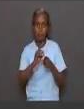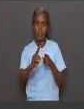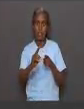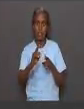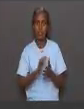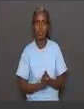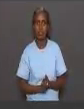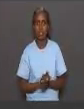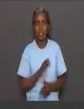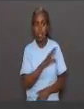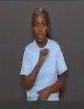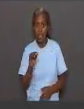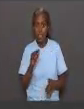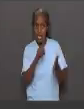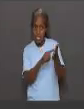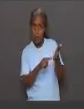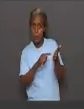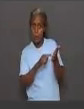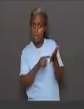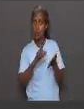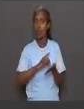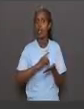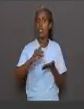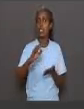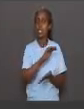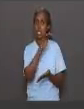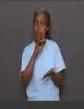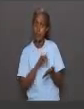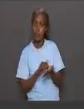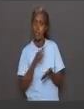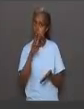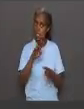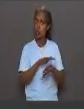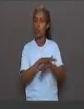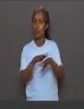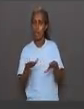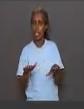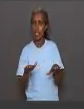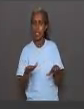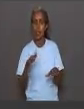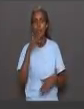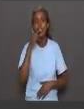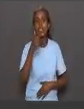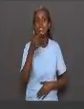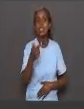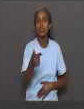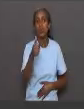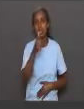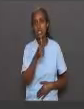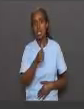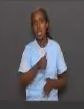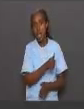directrix, and the perpendicular distance between the two planes is called